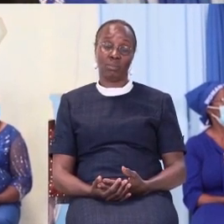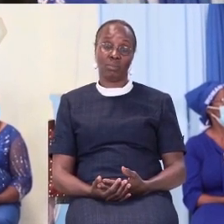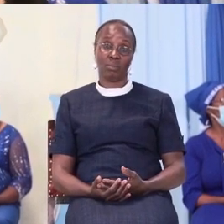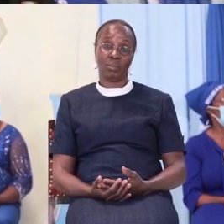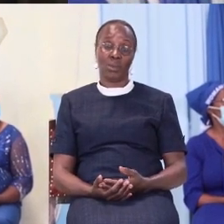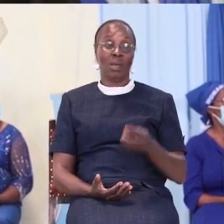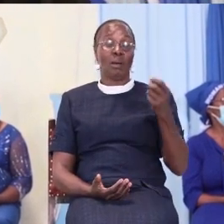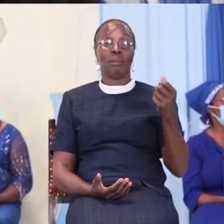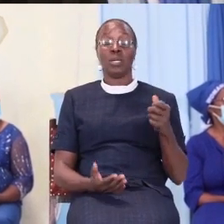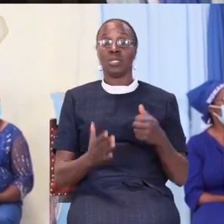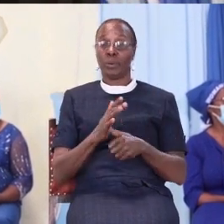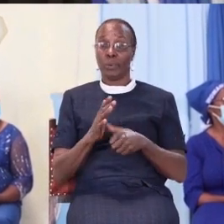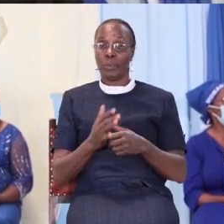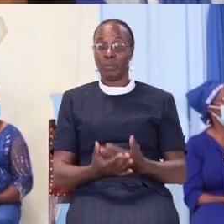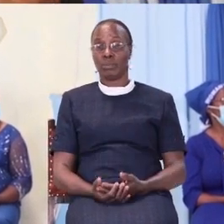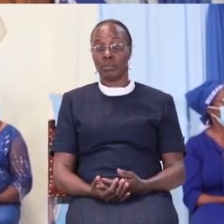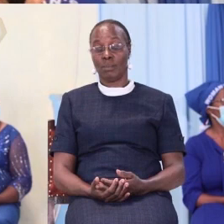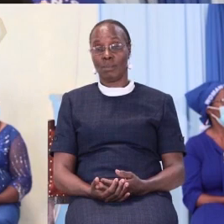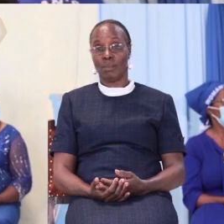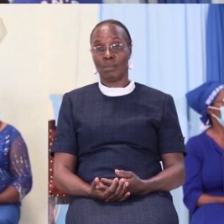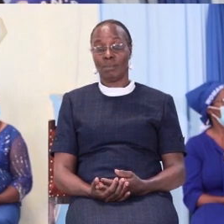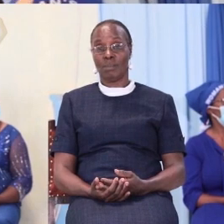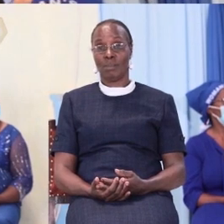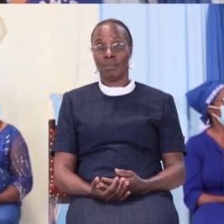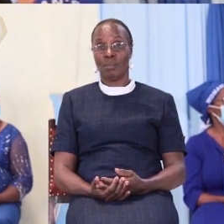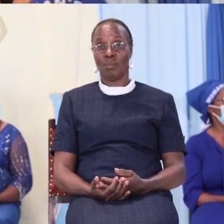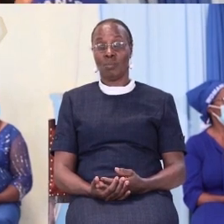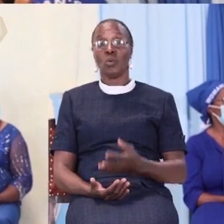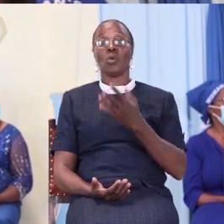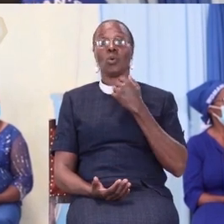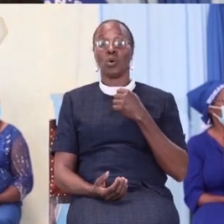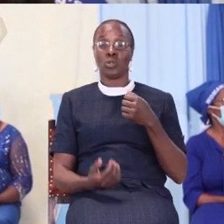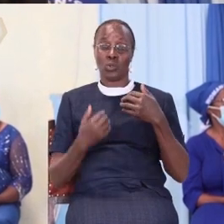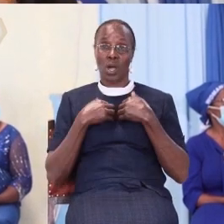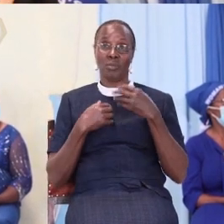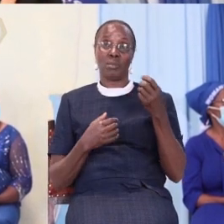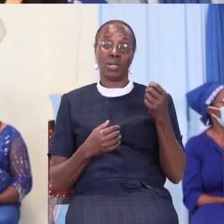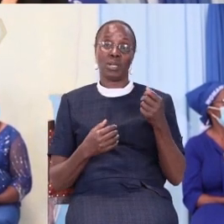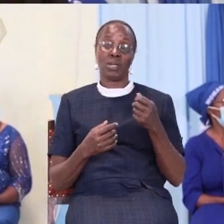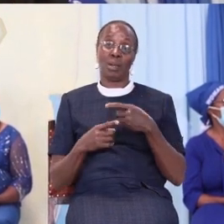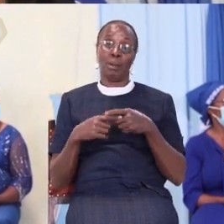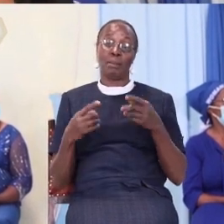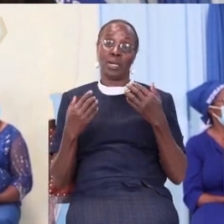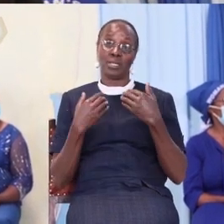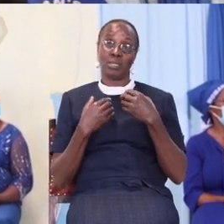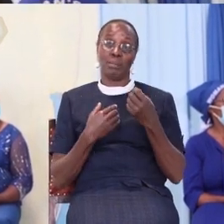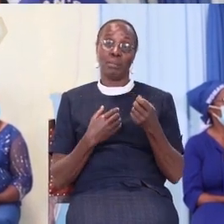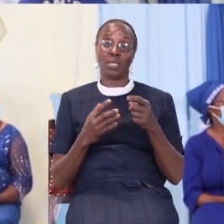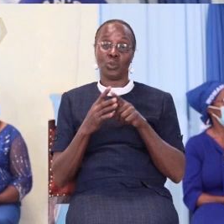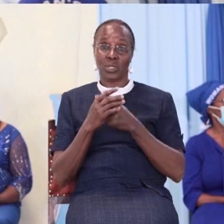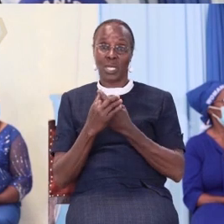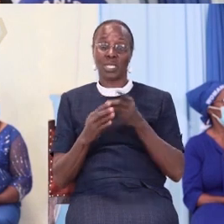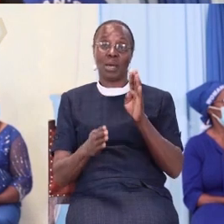You want to do an investment, you don't have a capital. Your family is going through